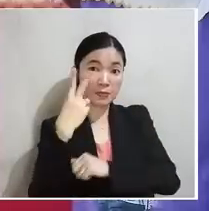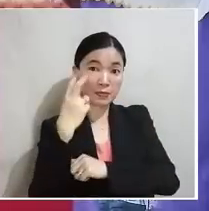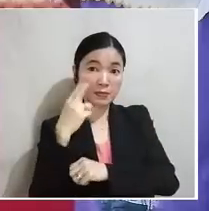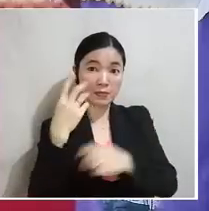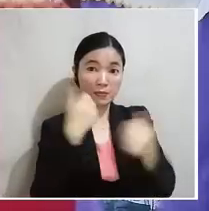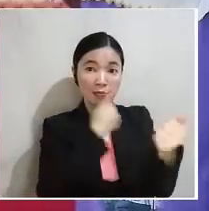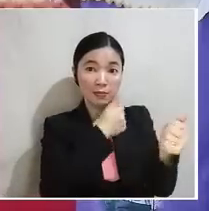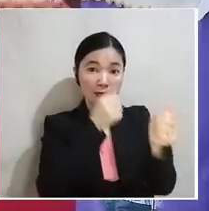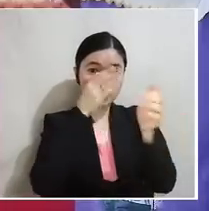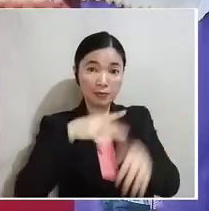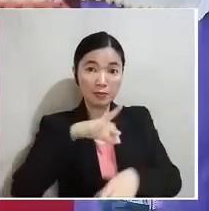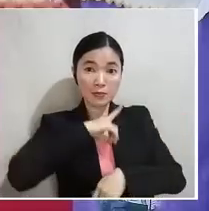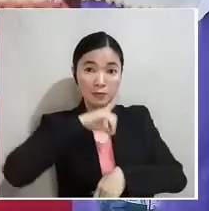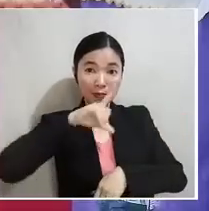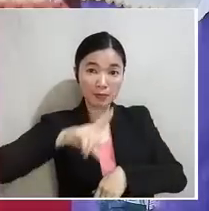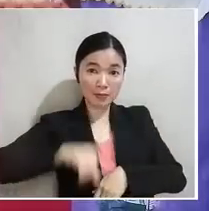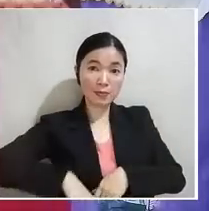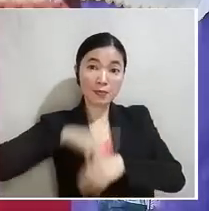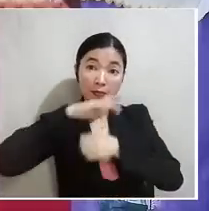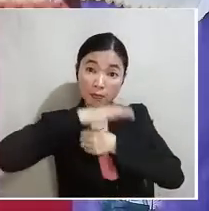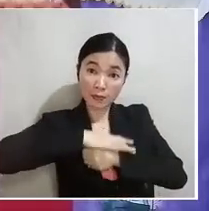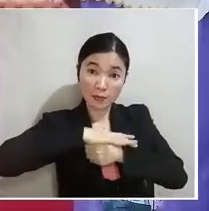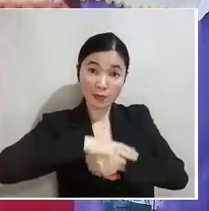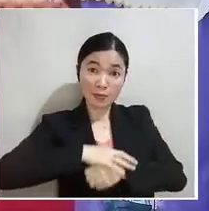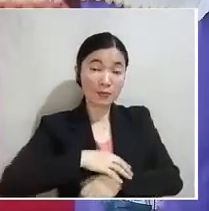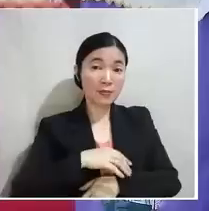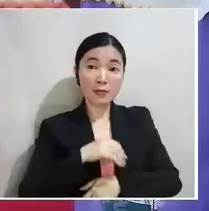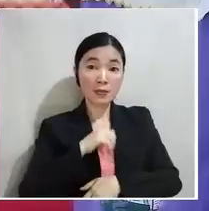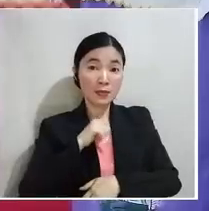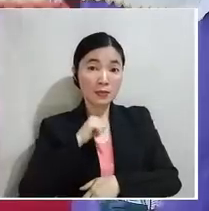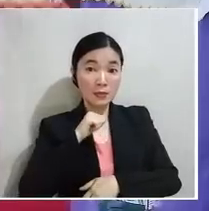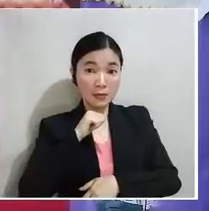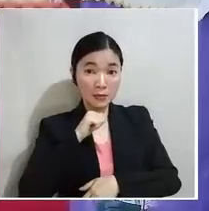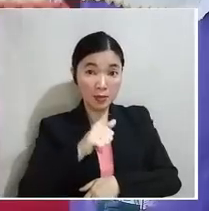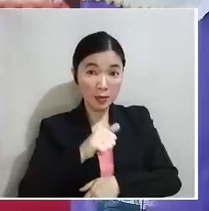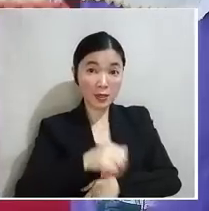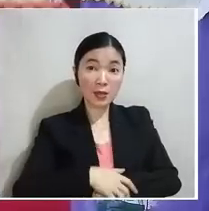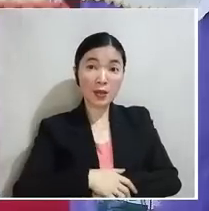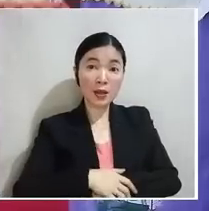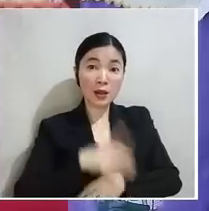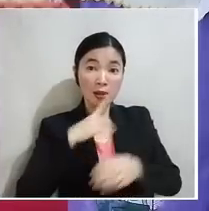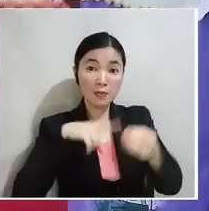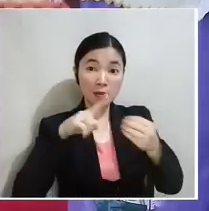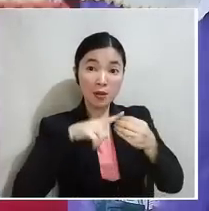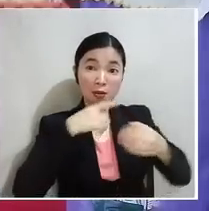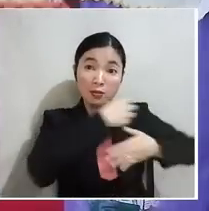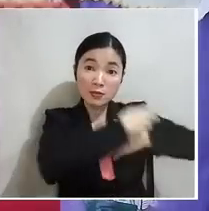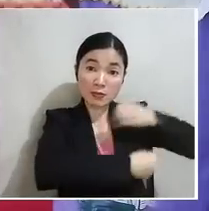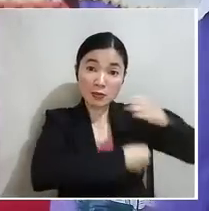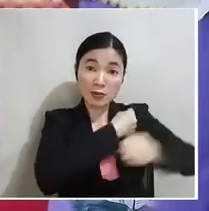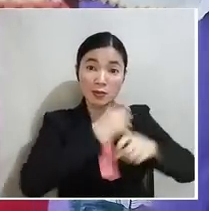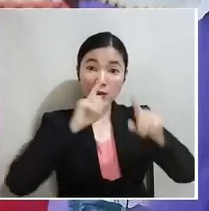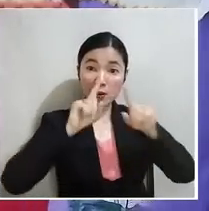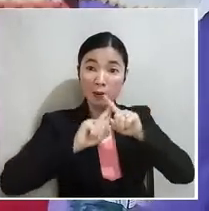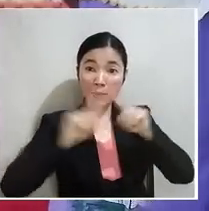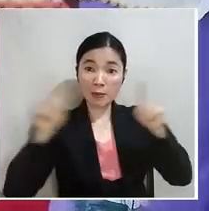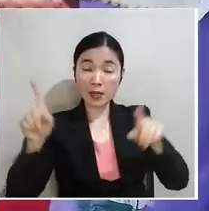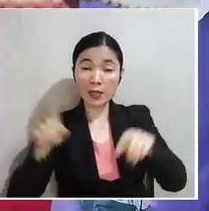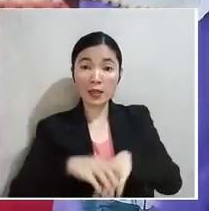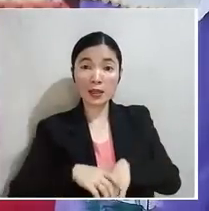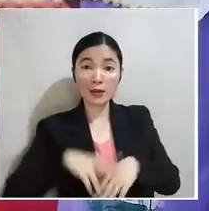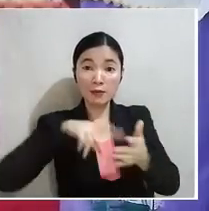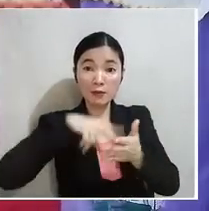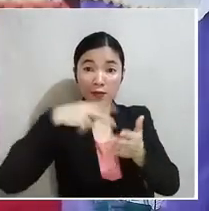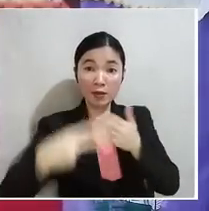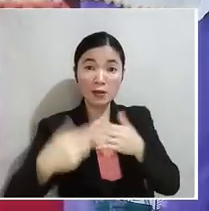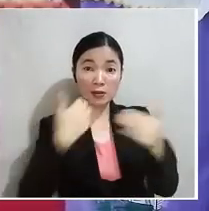is distressed, not just at the prospect of His passion, but also at the failure of the